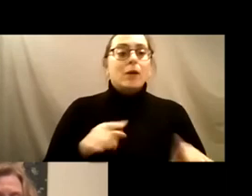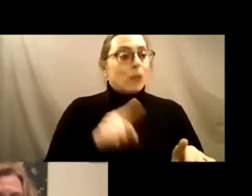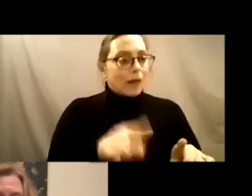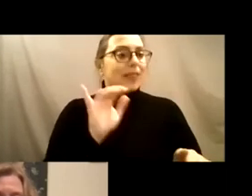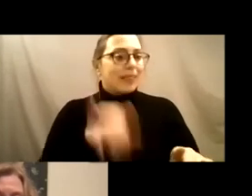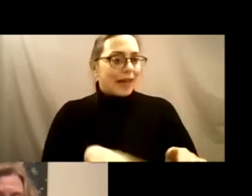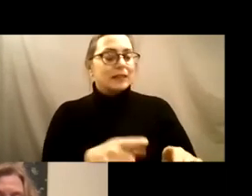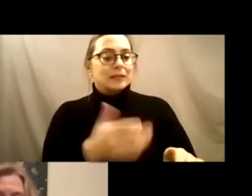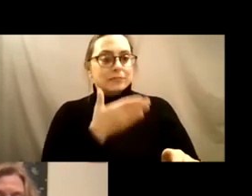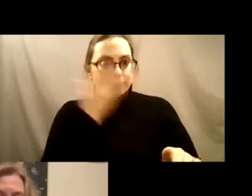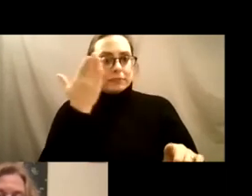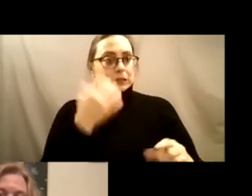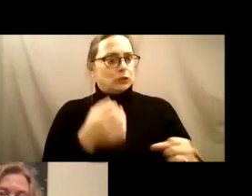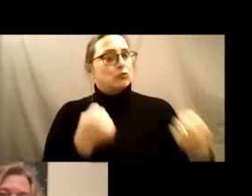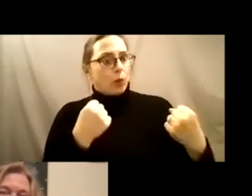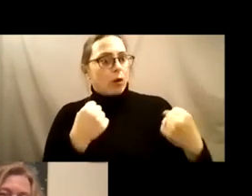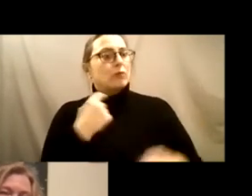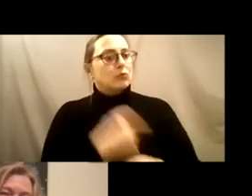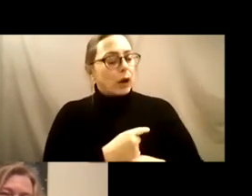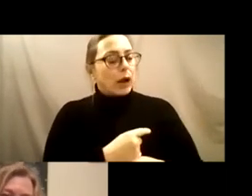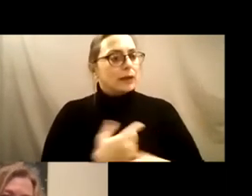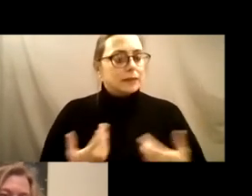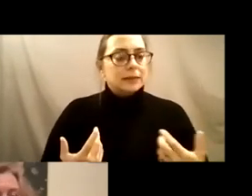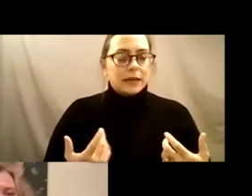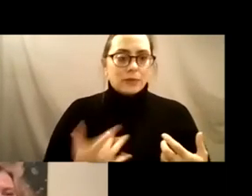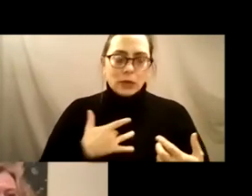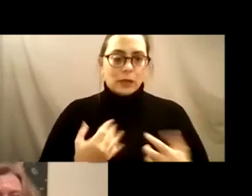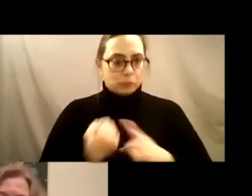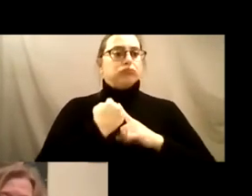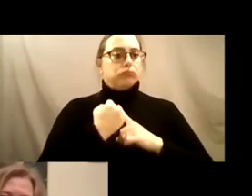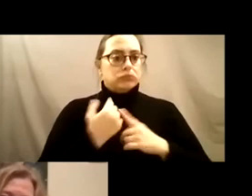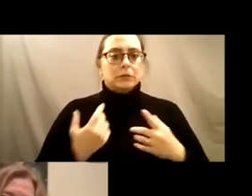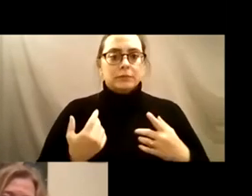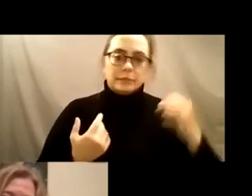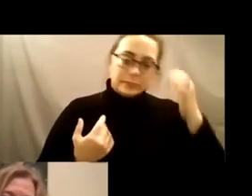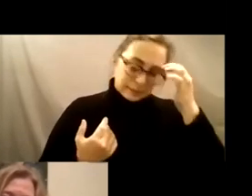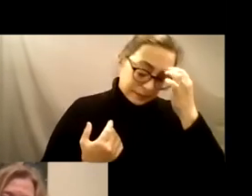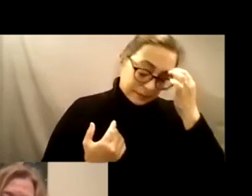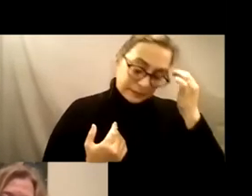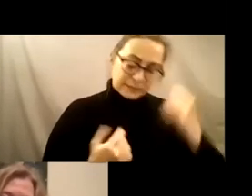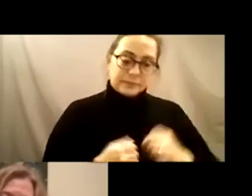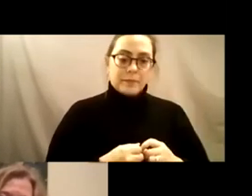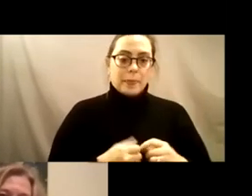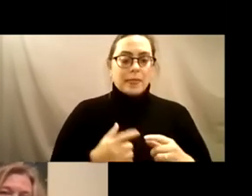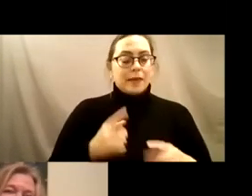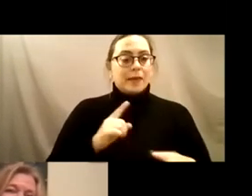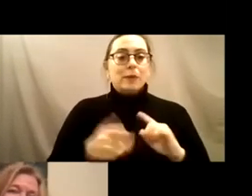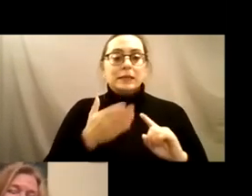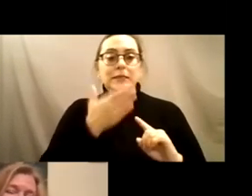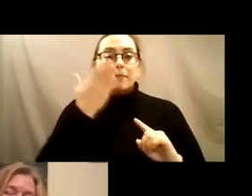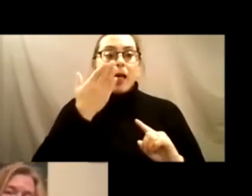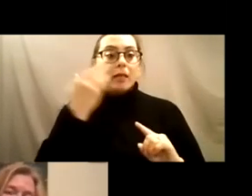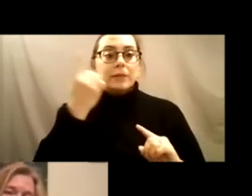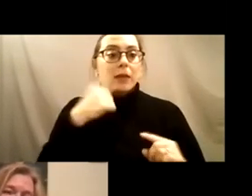strong sense, isn't it? It's it's one of the really strong senses that take us, transport us into whatever we're